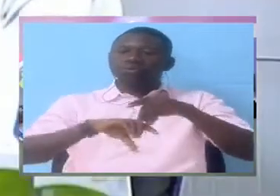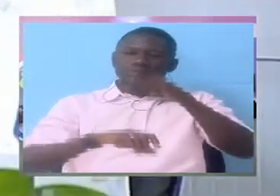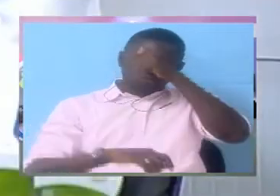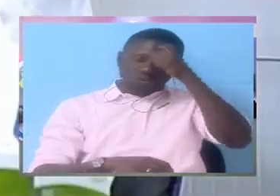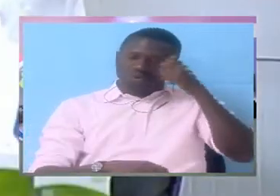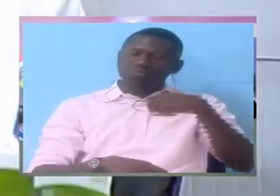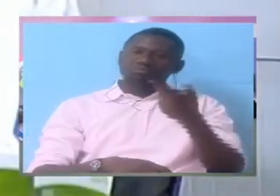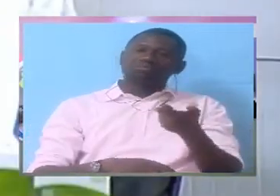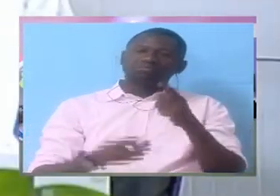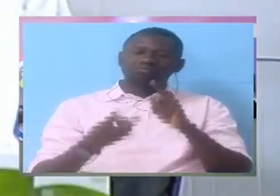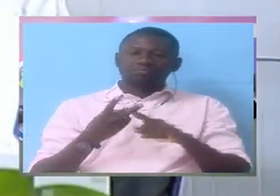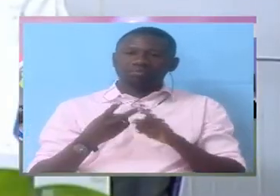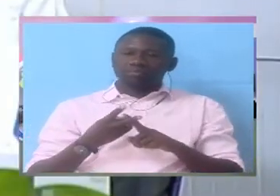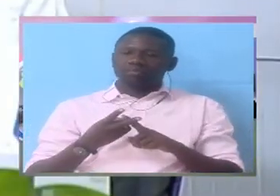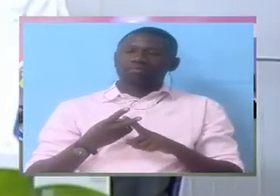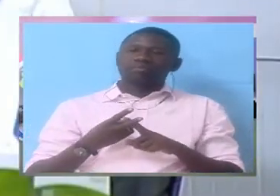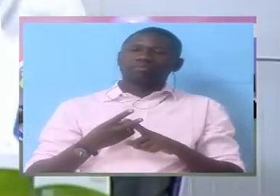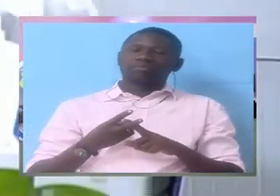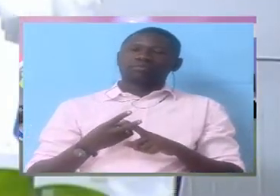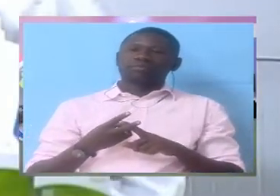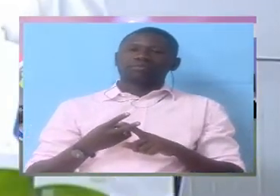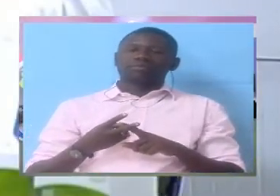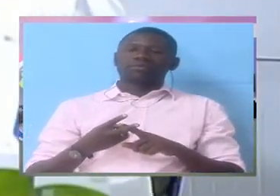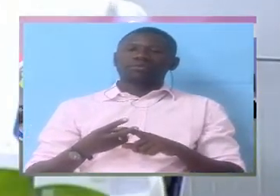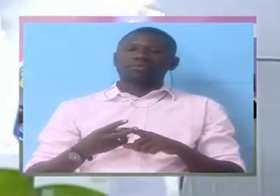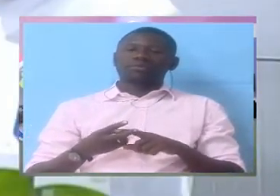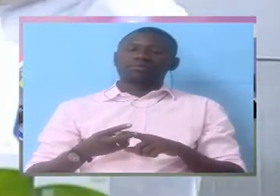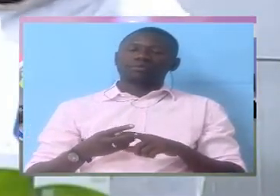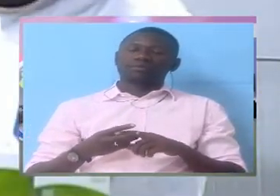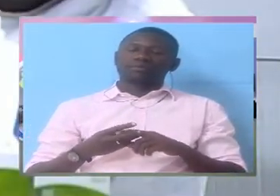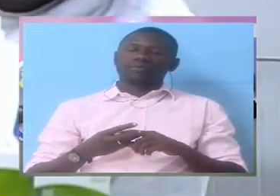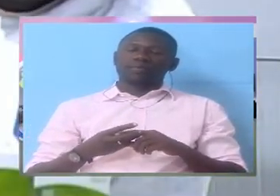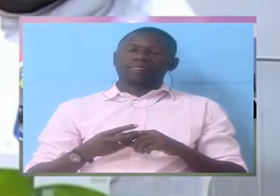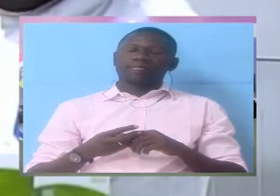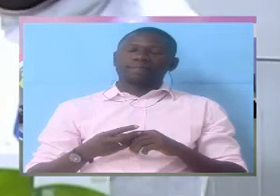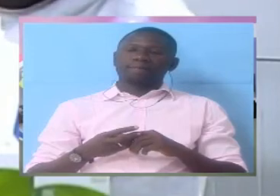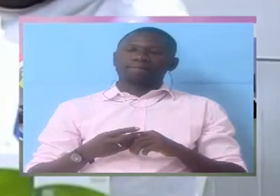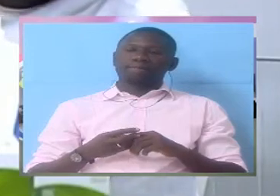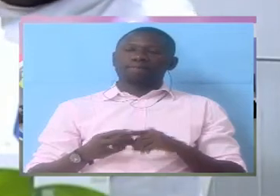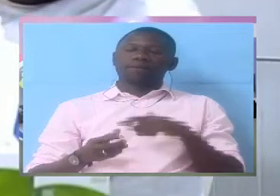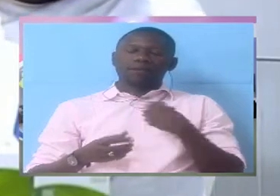damendo. And in fact,